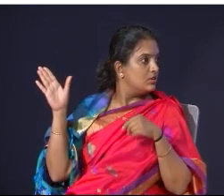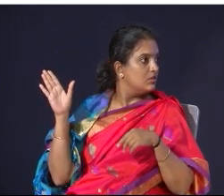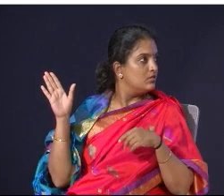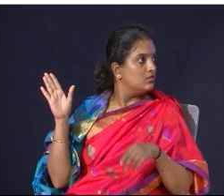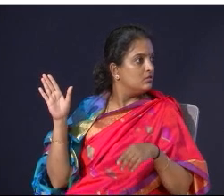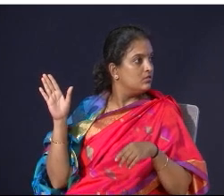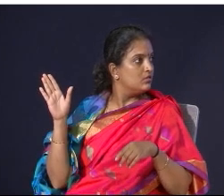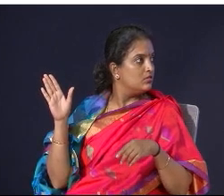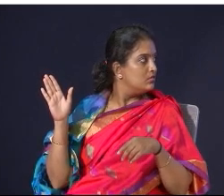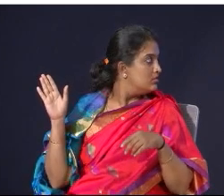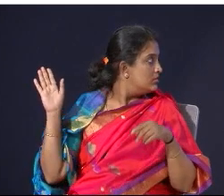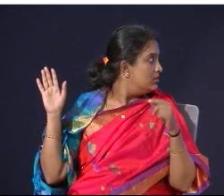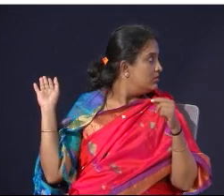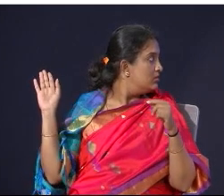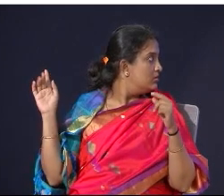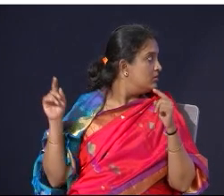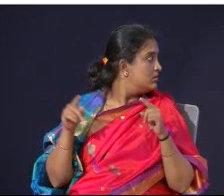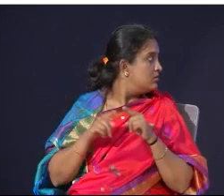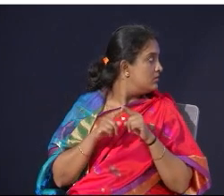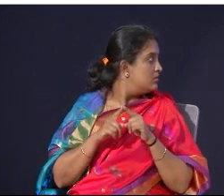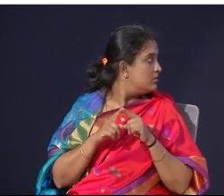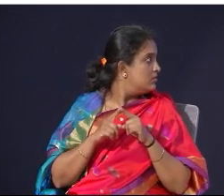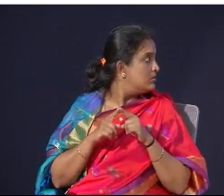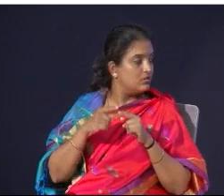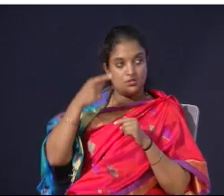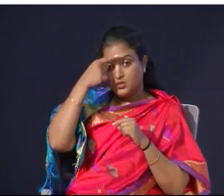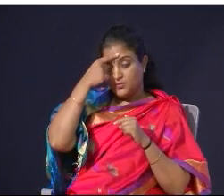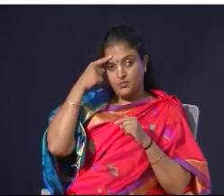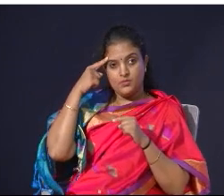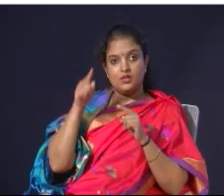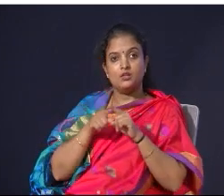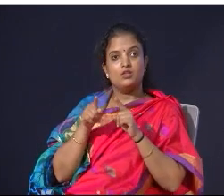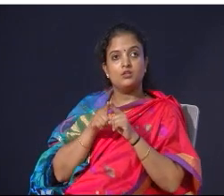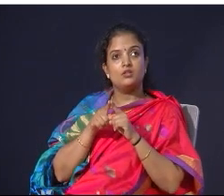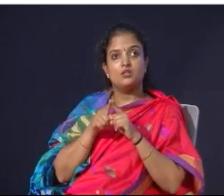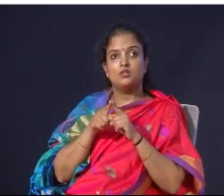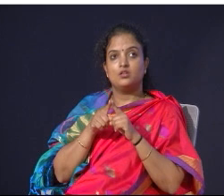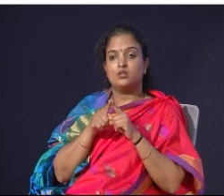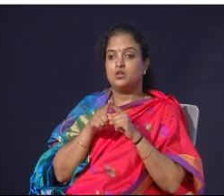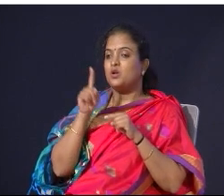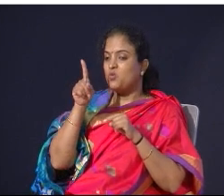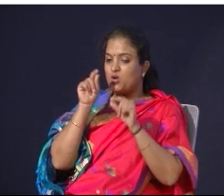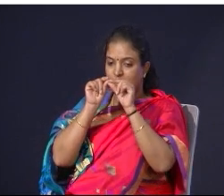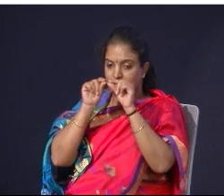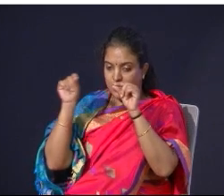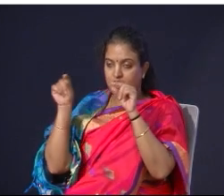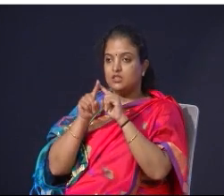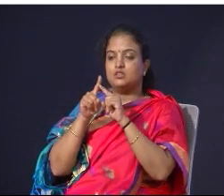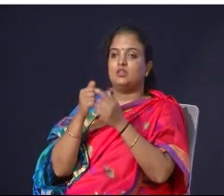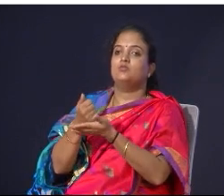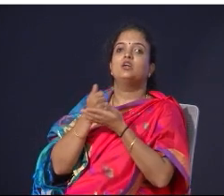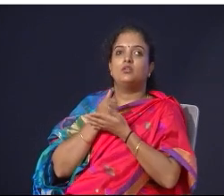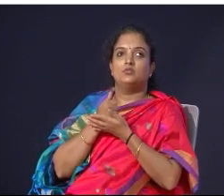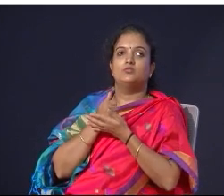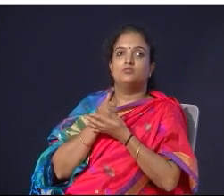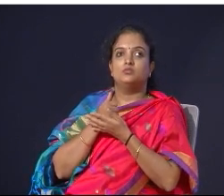it shows a typoscope, that black slip there, and the child can see only one line at a time, okay?